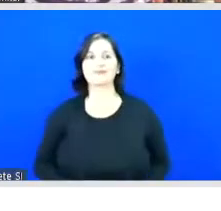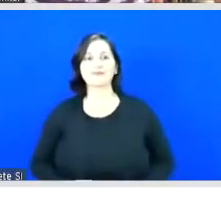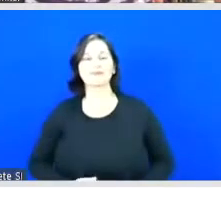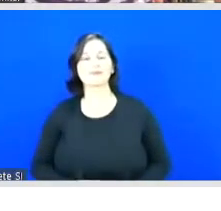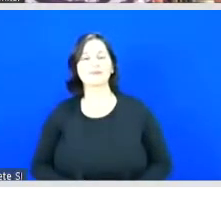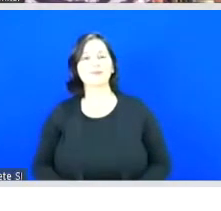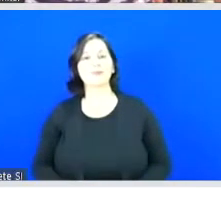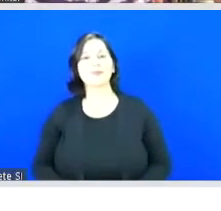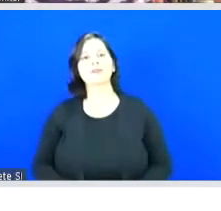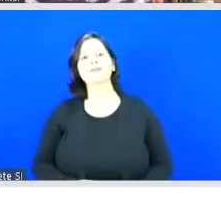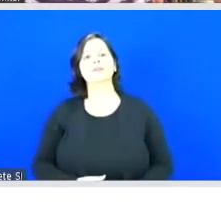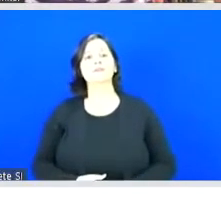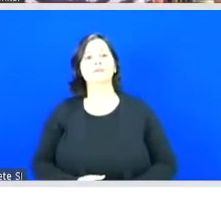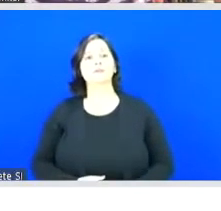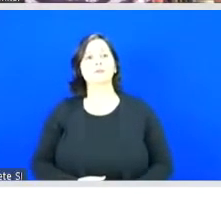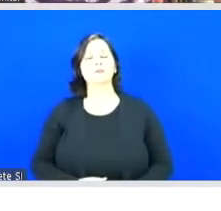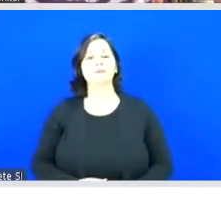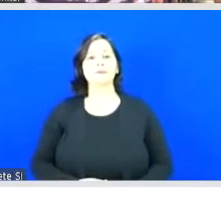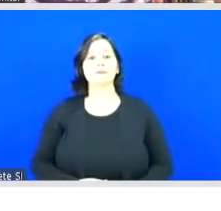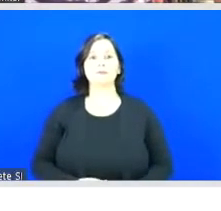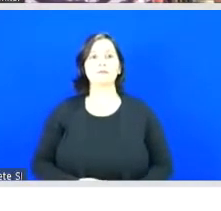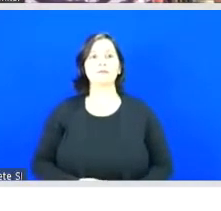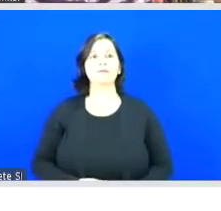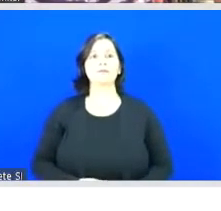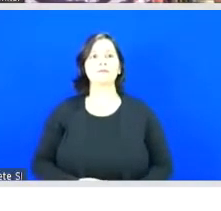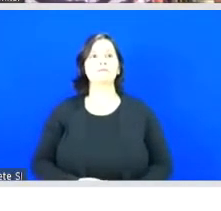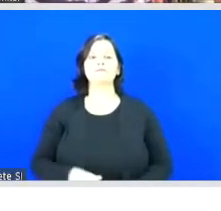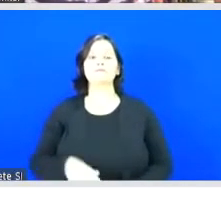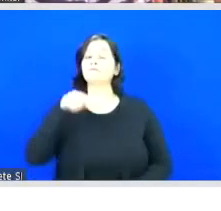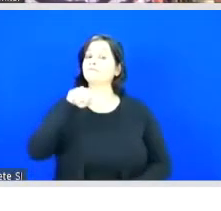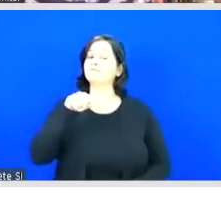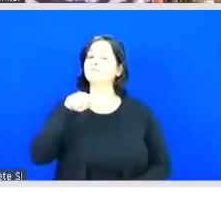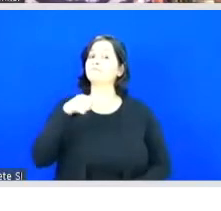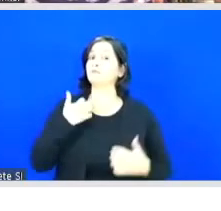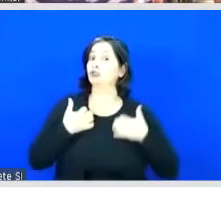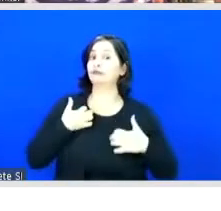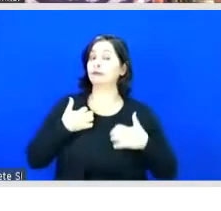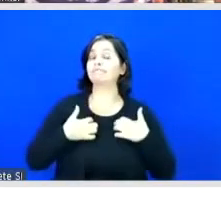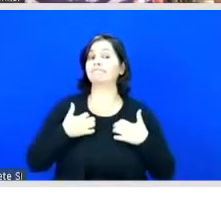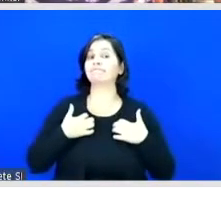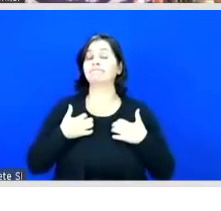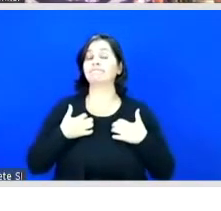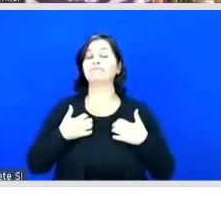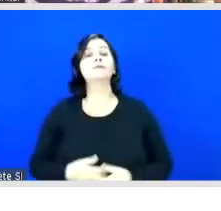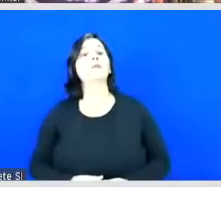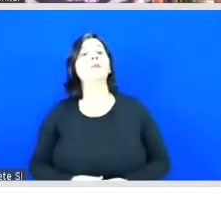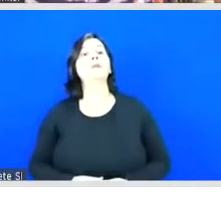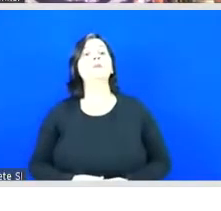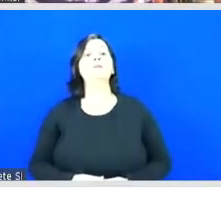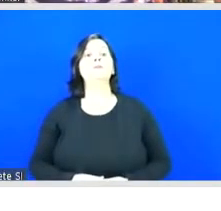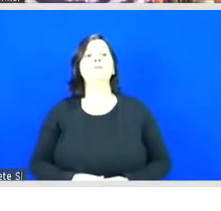it is important for various stakeholders. And again, I'm very happy to be part of the panel and to discuss these important